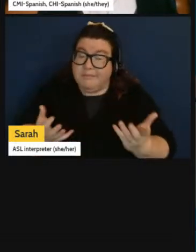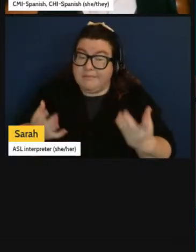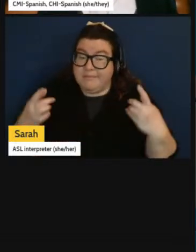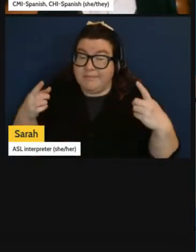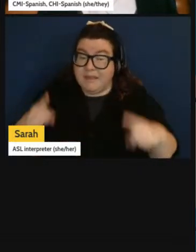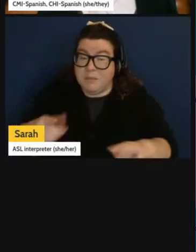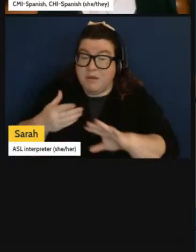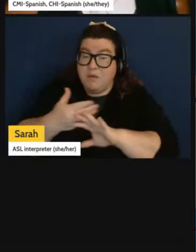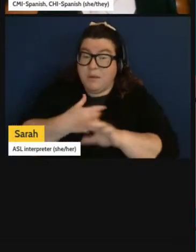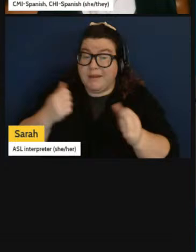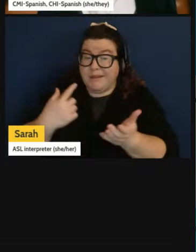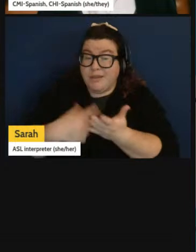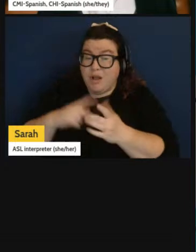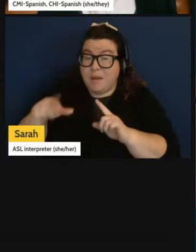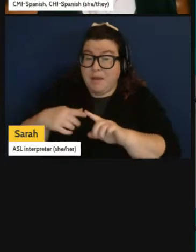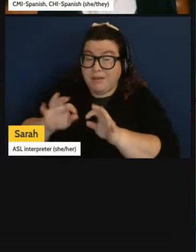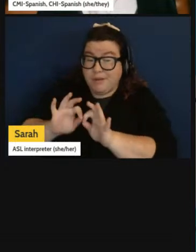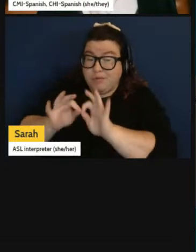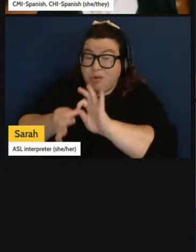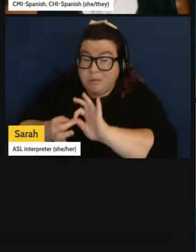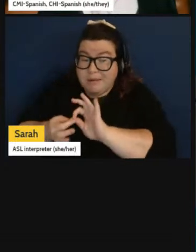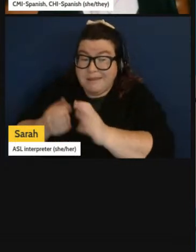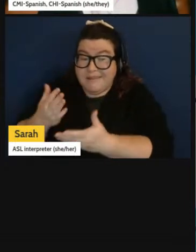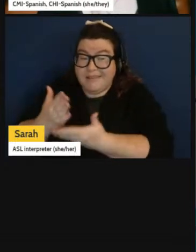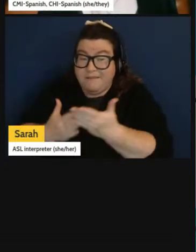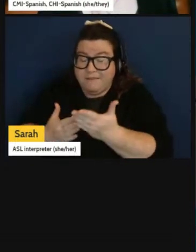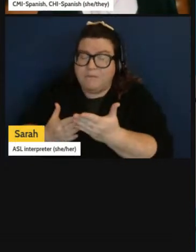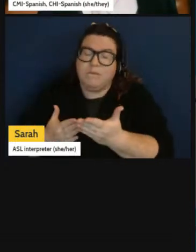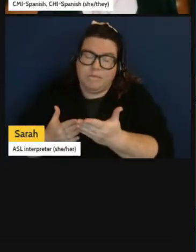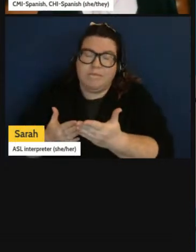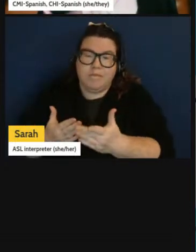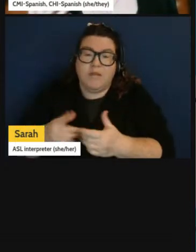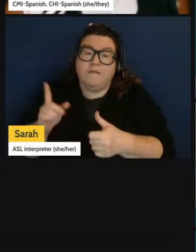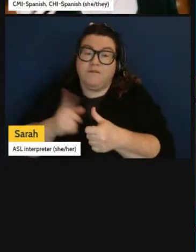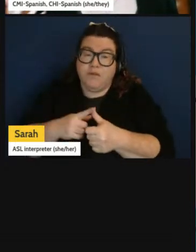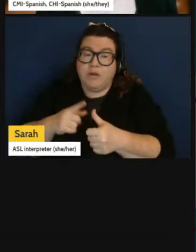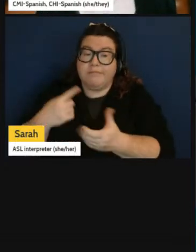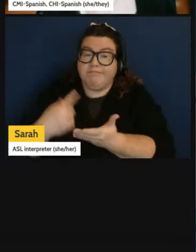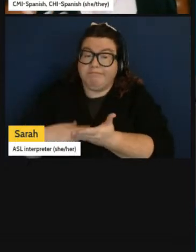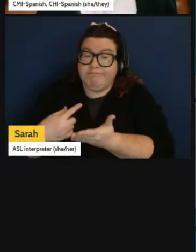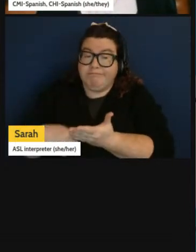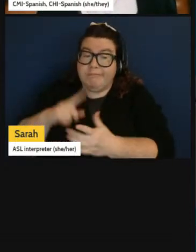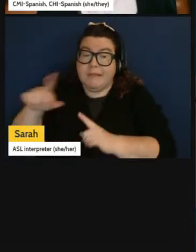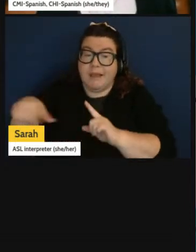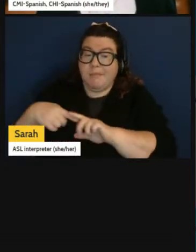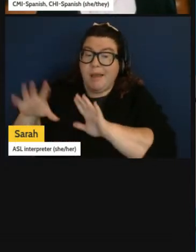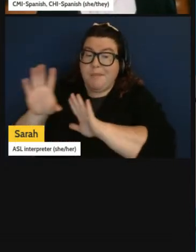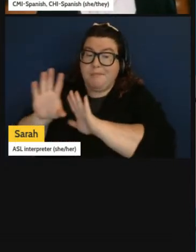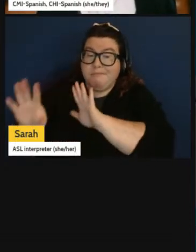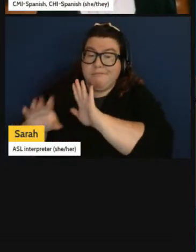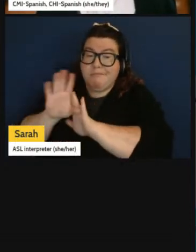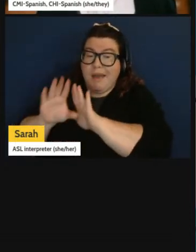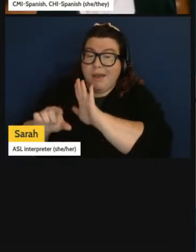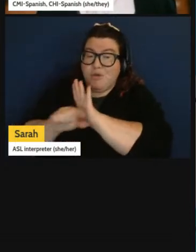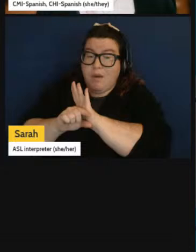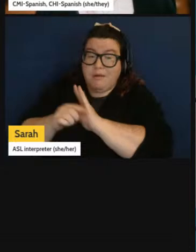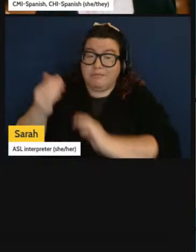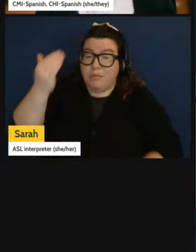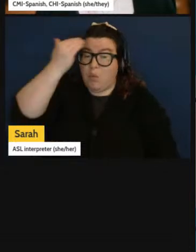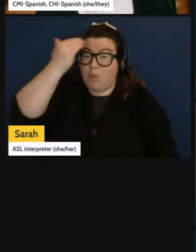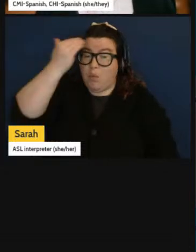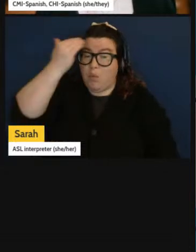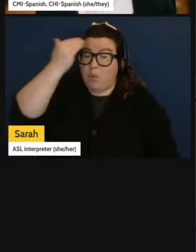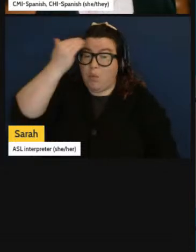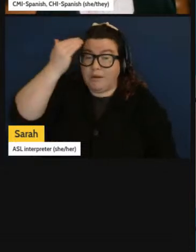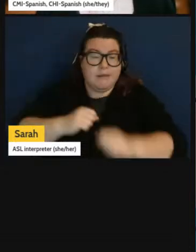even talk about the interpreting stuff, we have to talk about the background knowledge. You have to have that